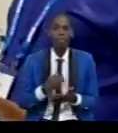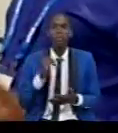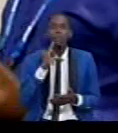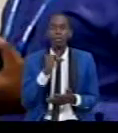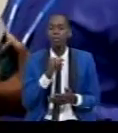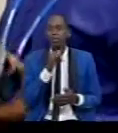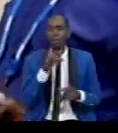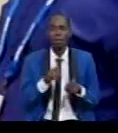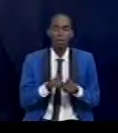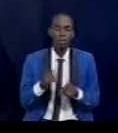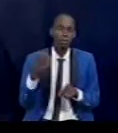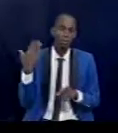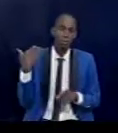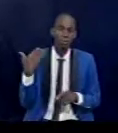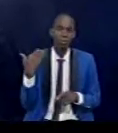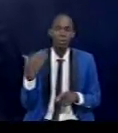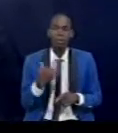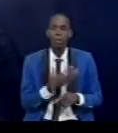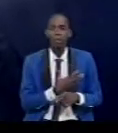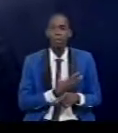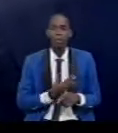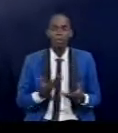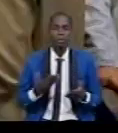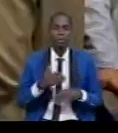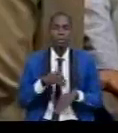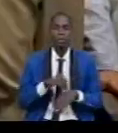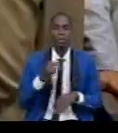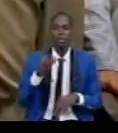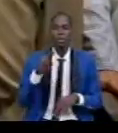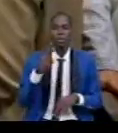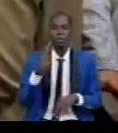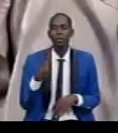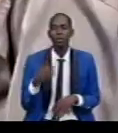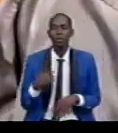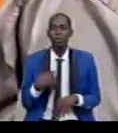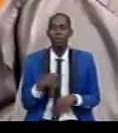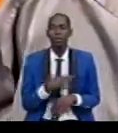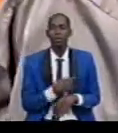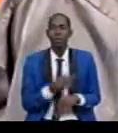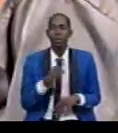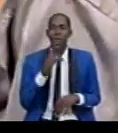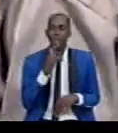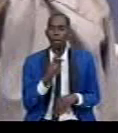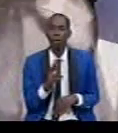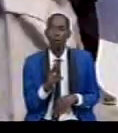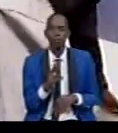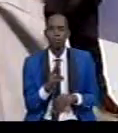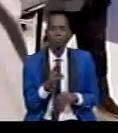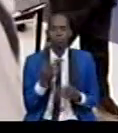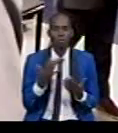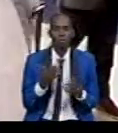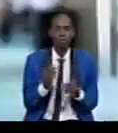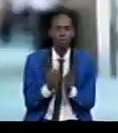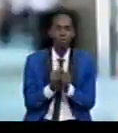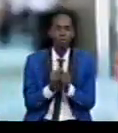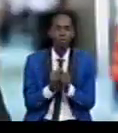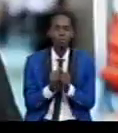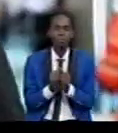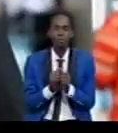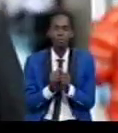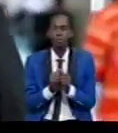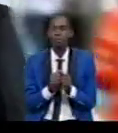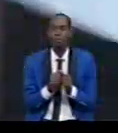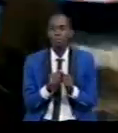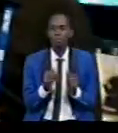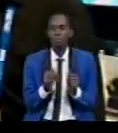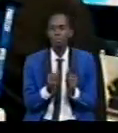are hundreds of organizations here at NRB, and we are pursuing strategic partnerships with them. Here's Pastor Neron